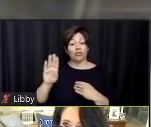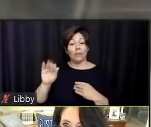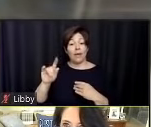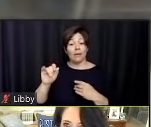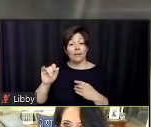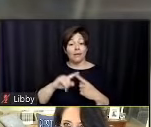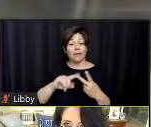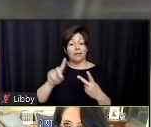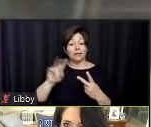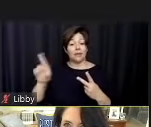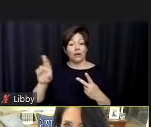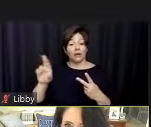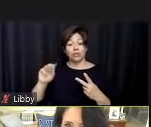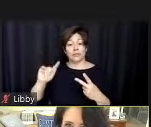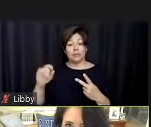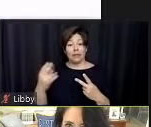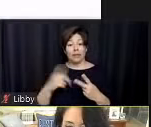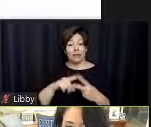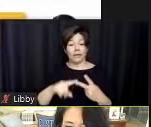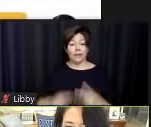Smith.